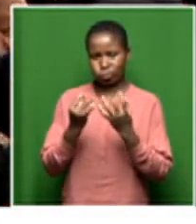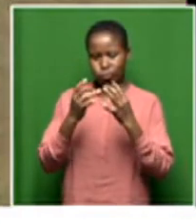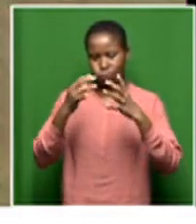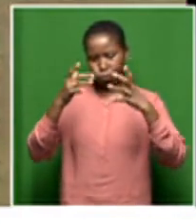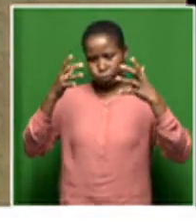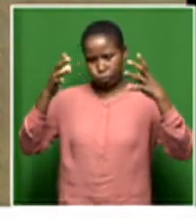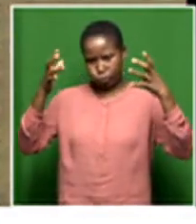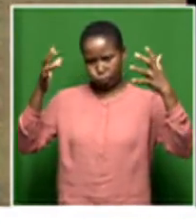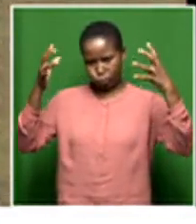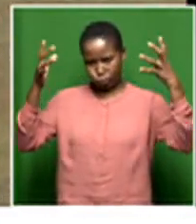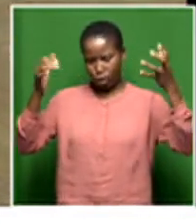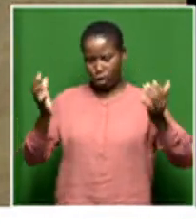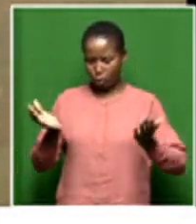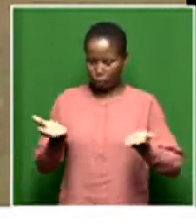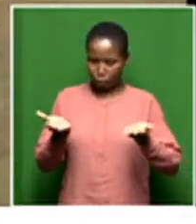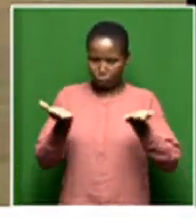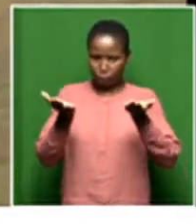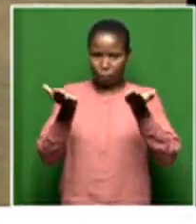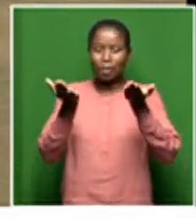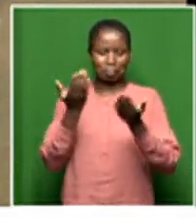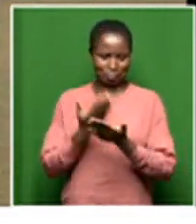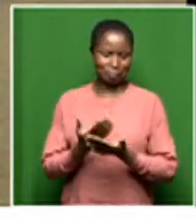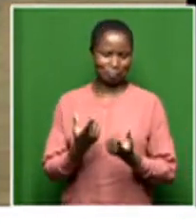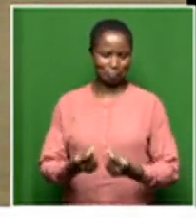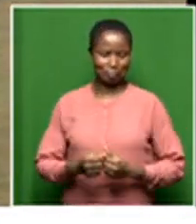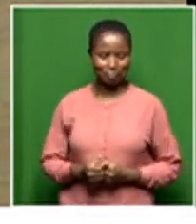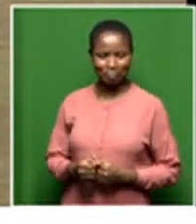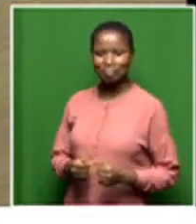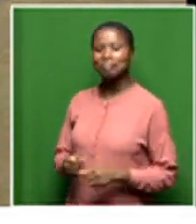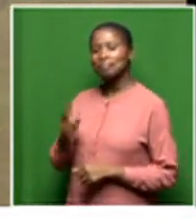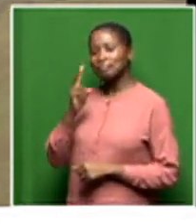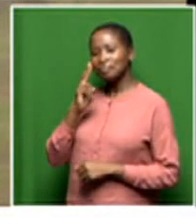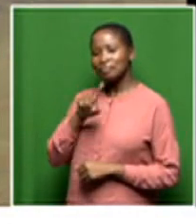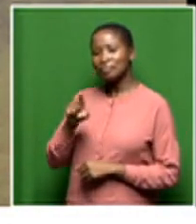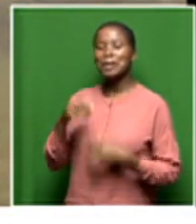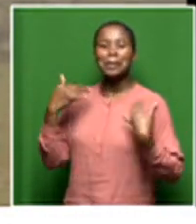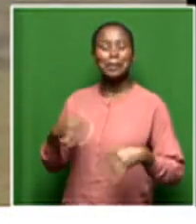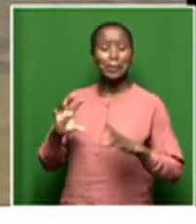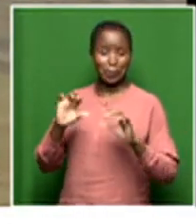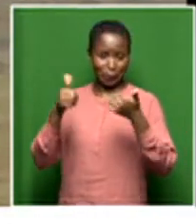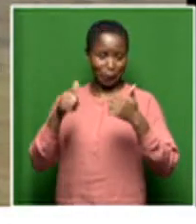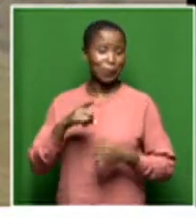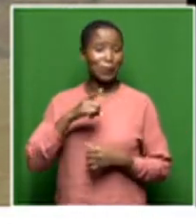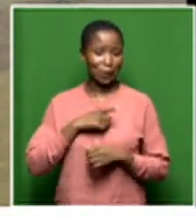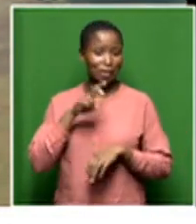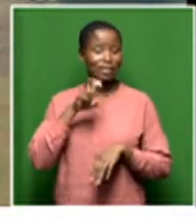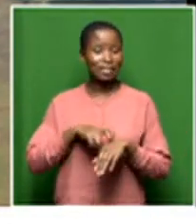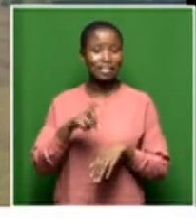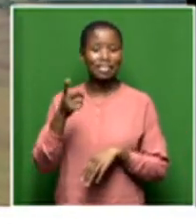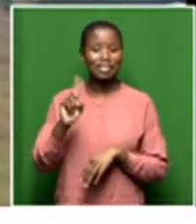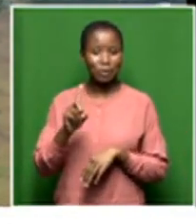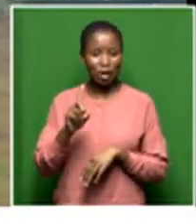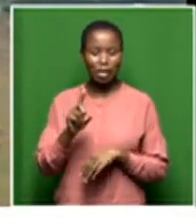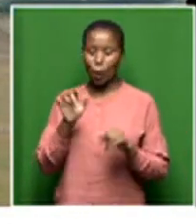the balloon will slowly lift off the ground. Forecasting is very, very good, but we need some very, very finely